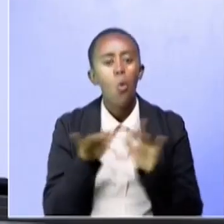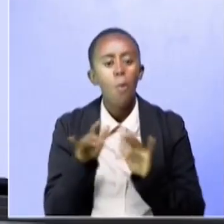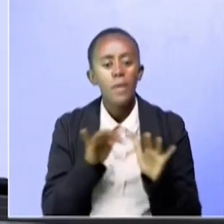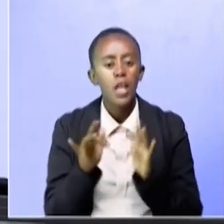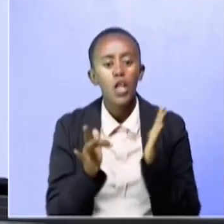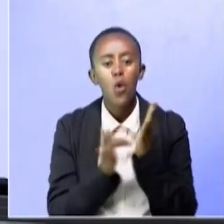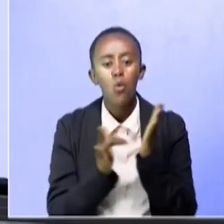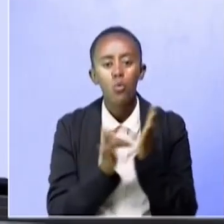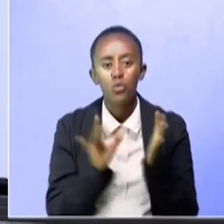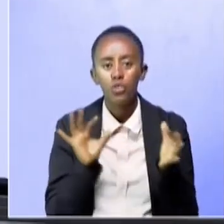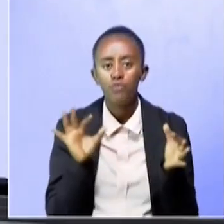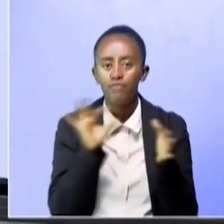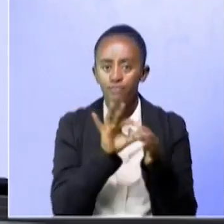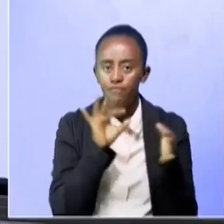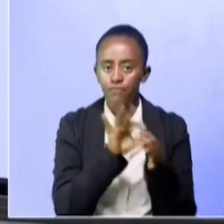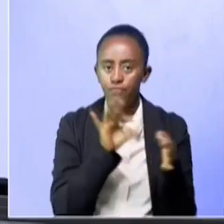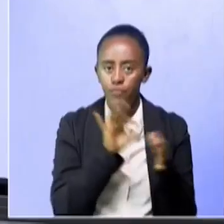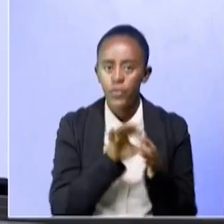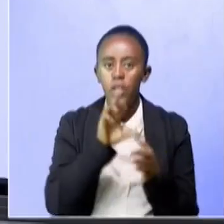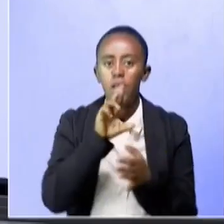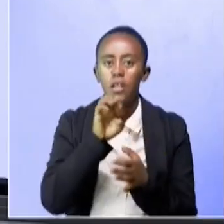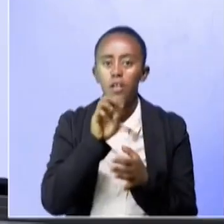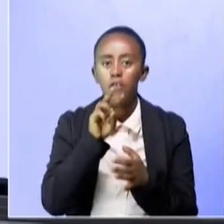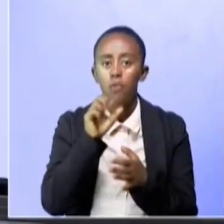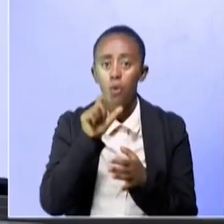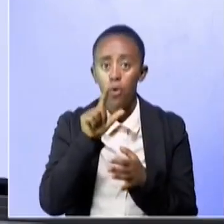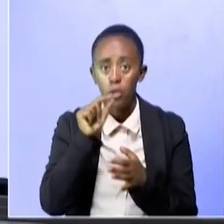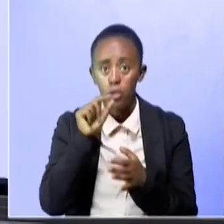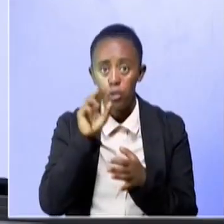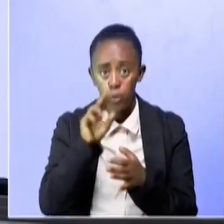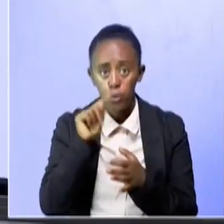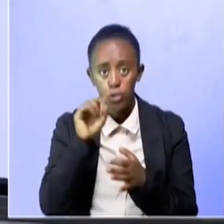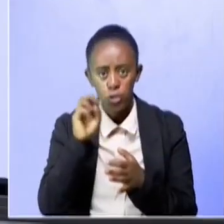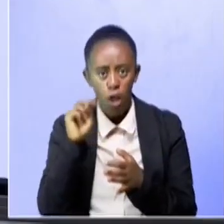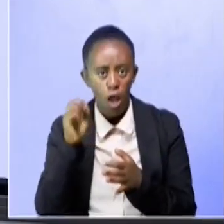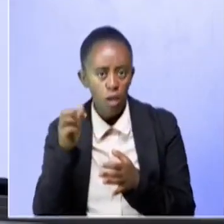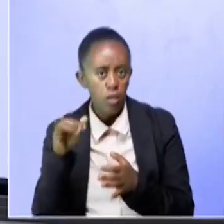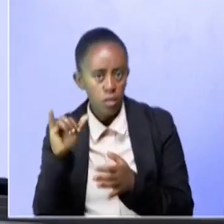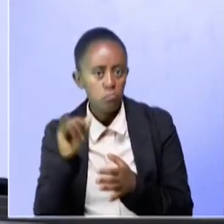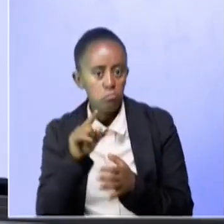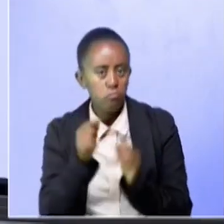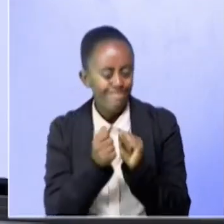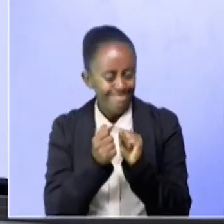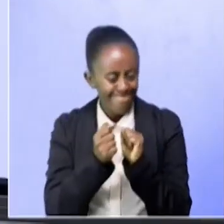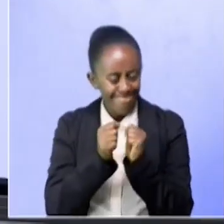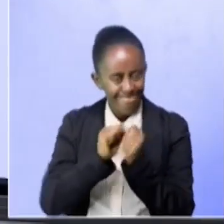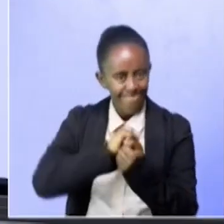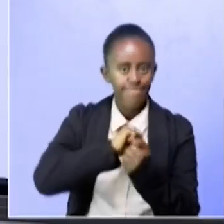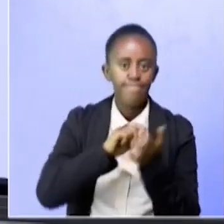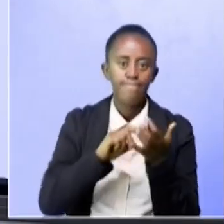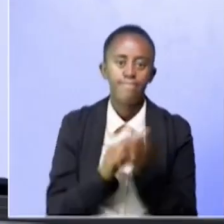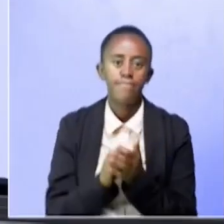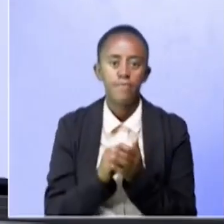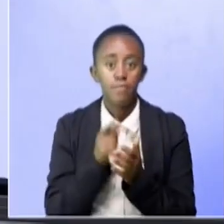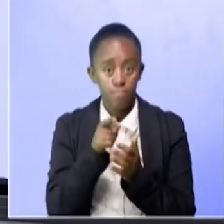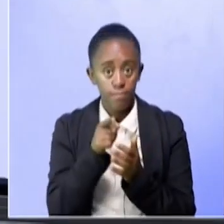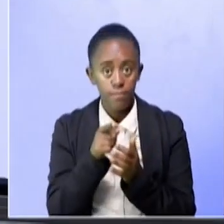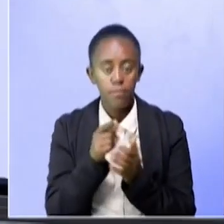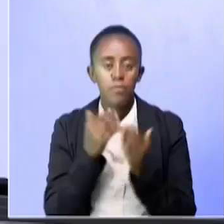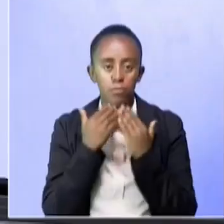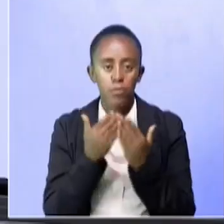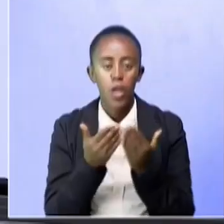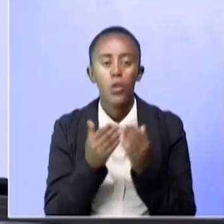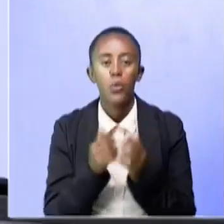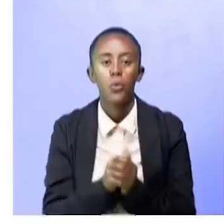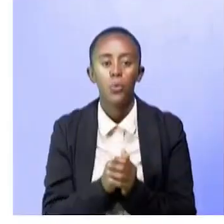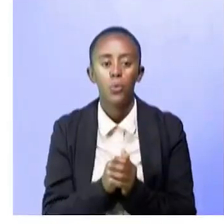technology. Revolutionary. Let's go and do some of the sentences. Thank you so much.